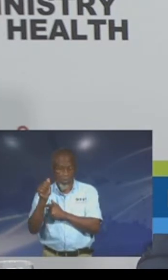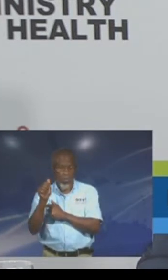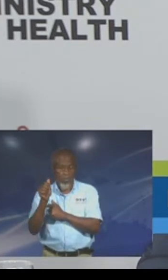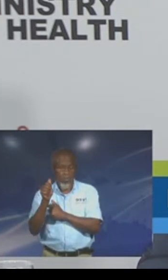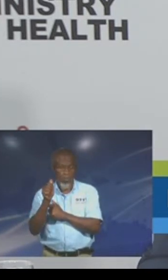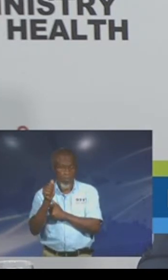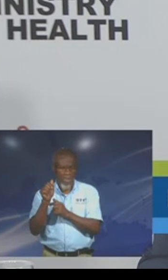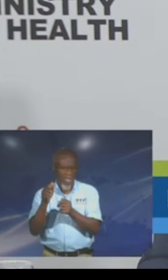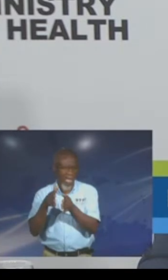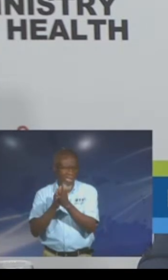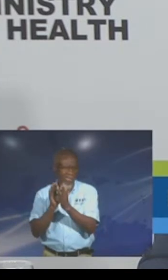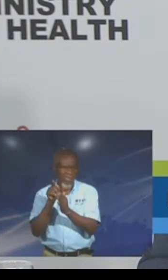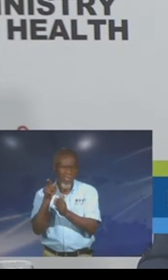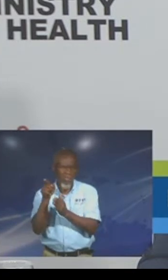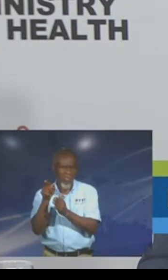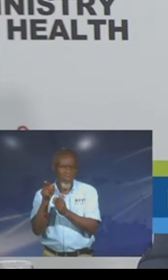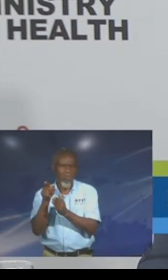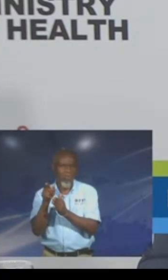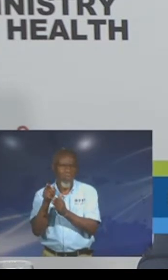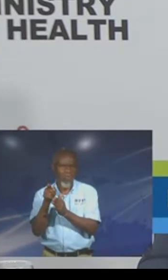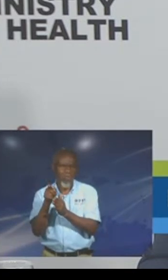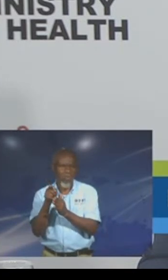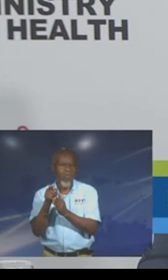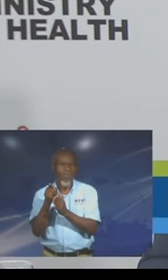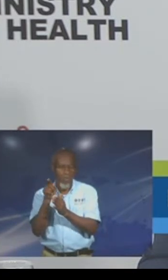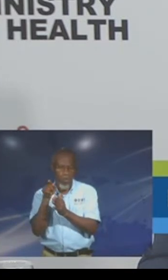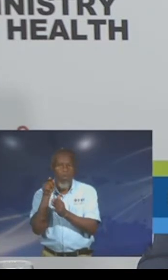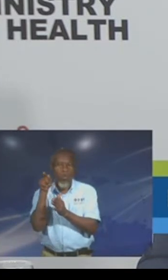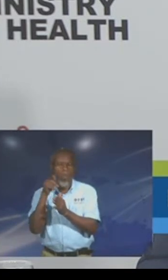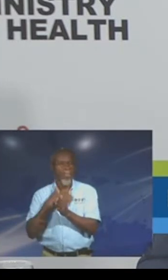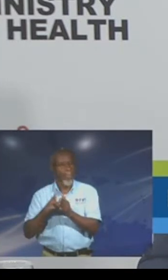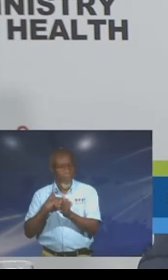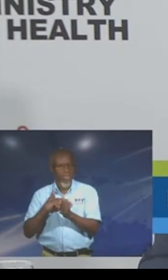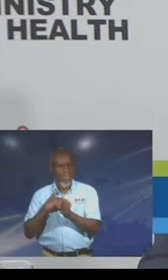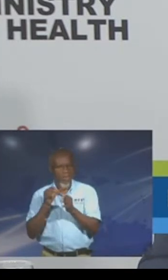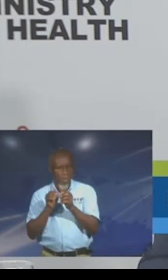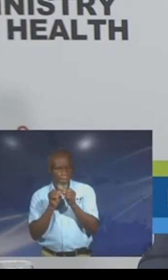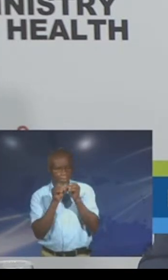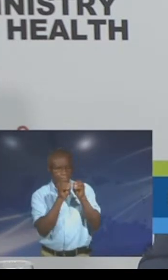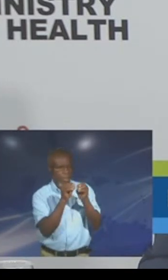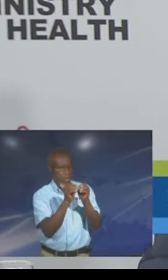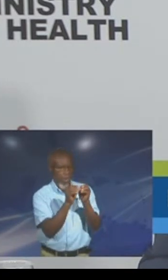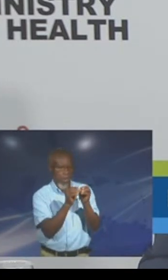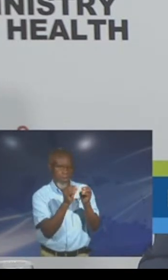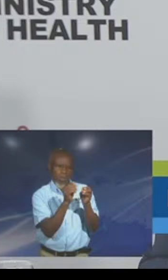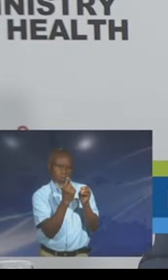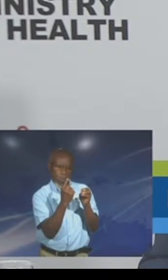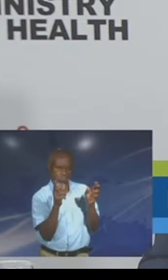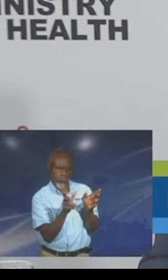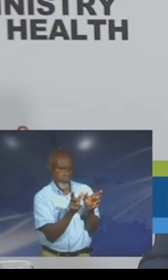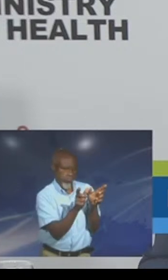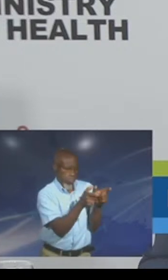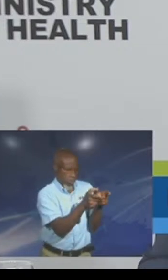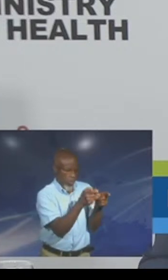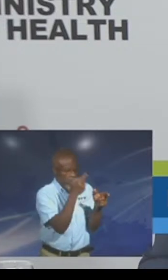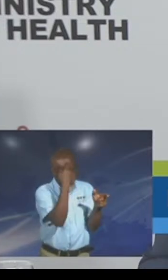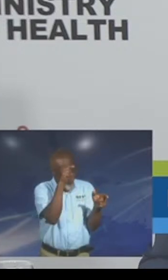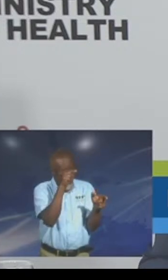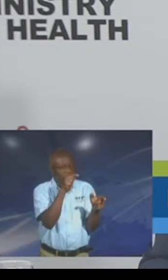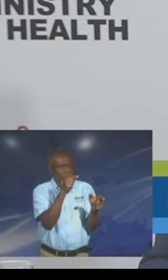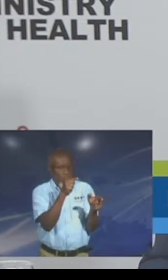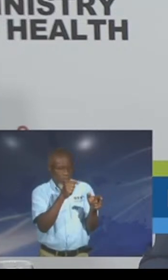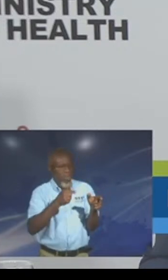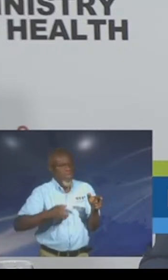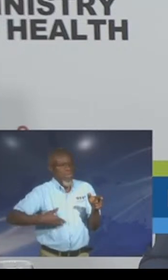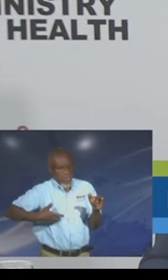and I asked her to designate a similar facility that they deem suitable for a case